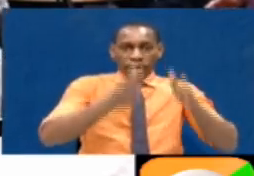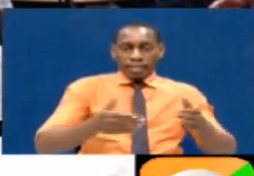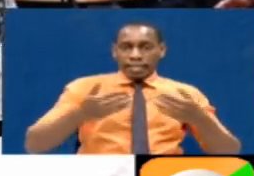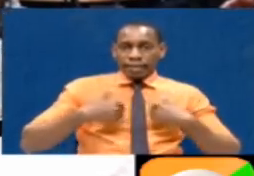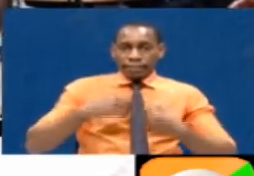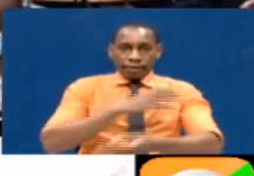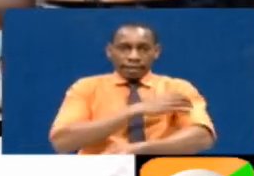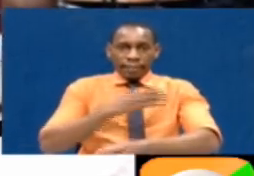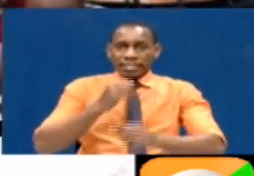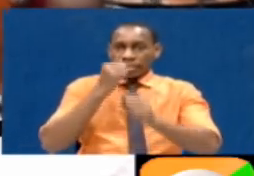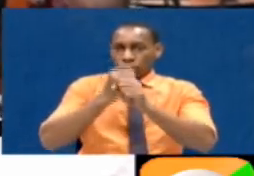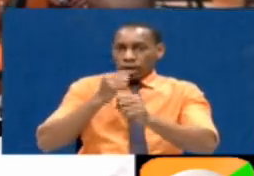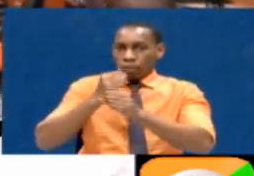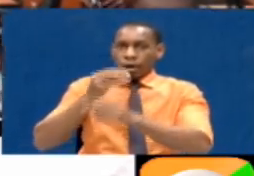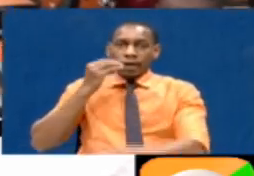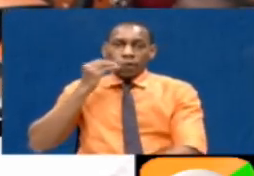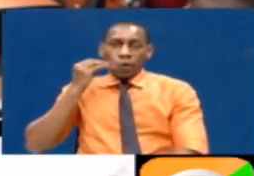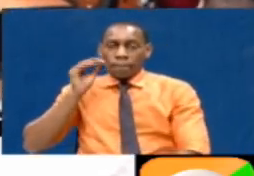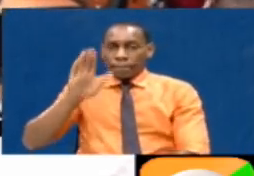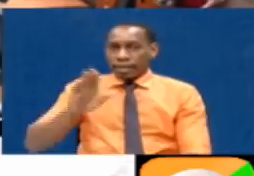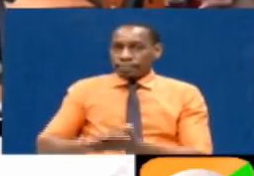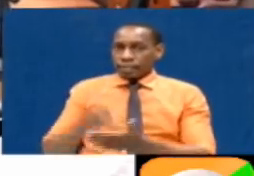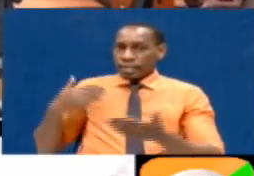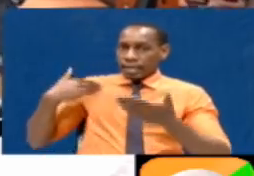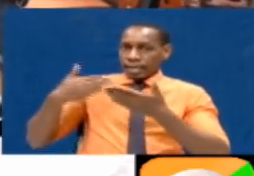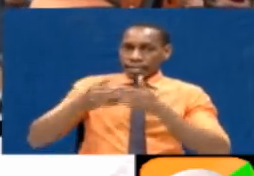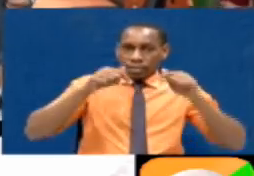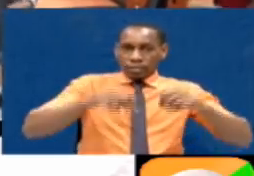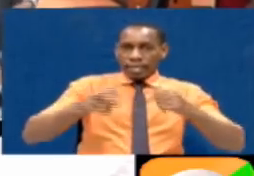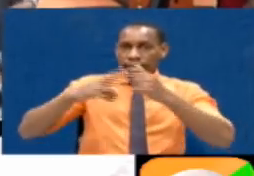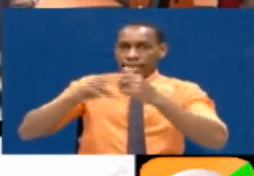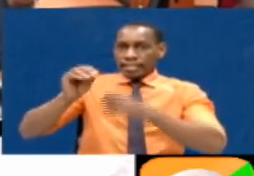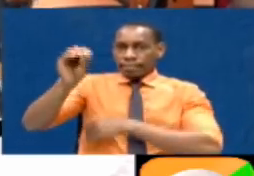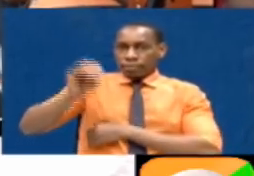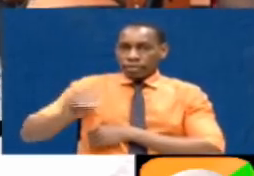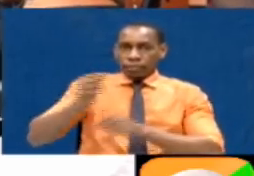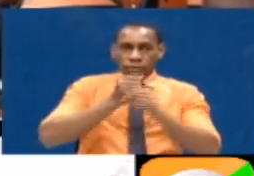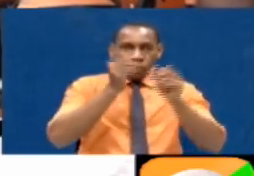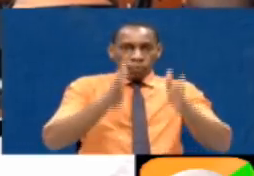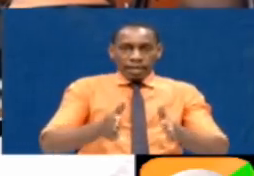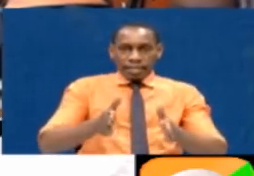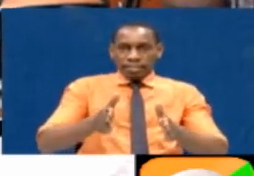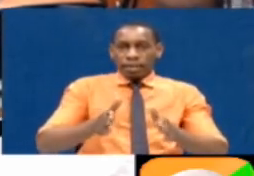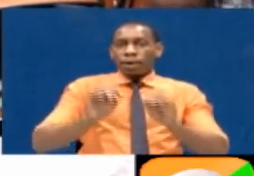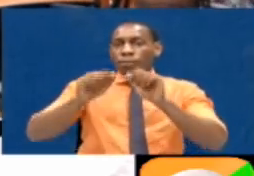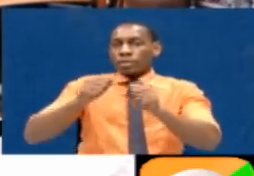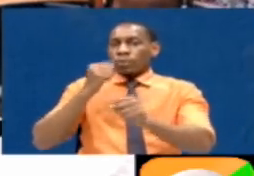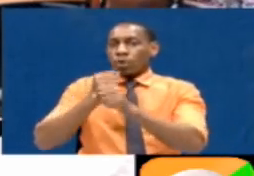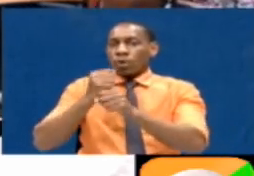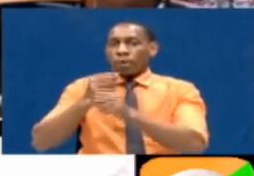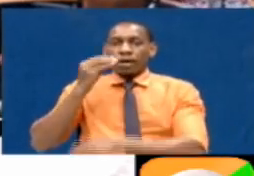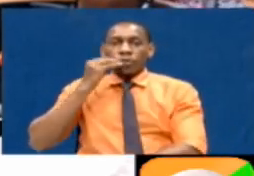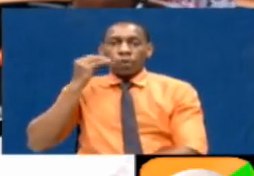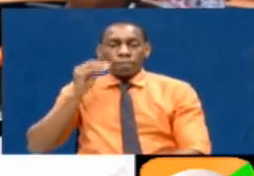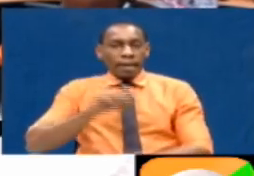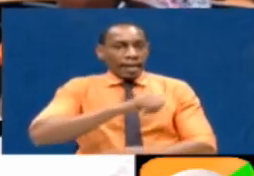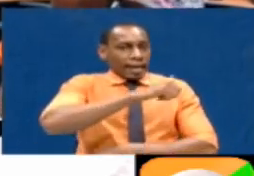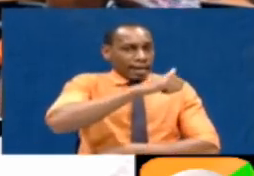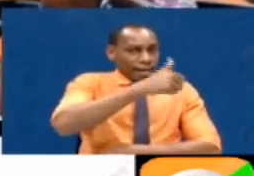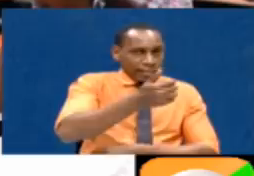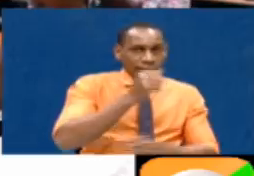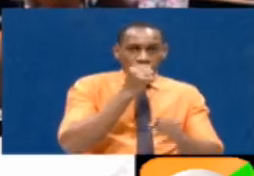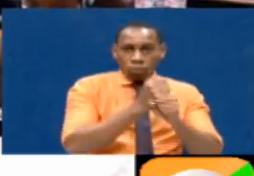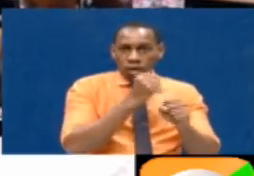have the capacity to work from home. Today, 70% of our employees are able to work from home. The rest